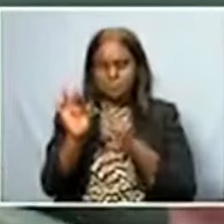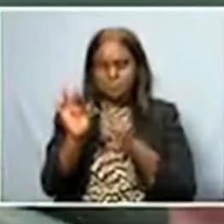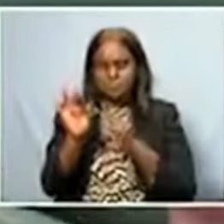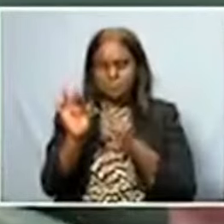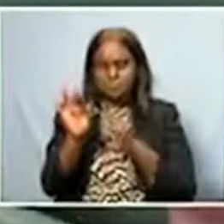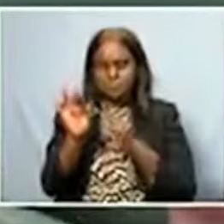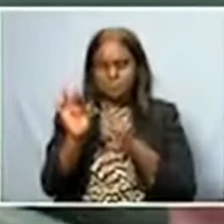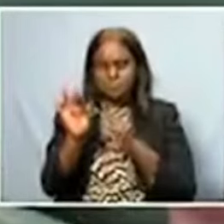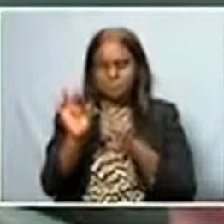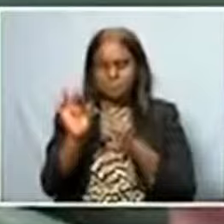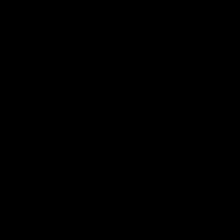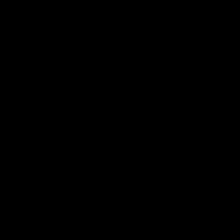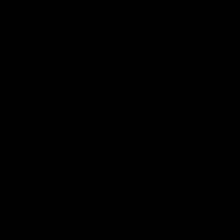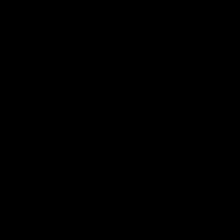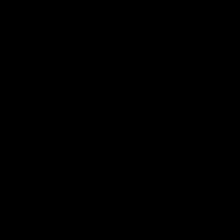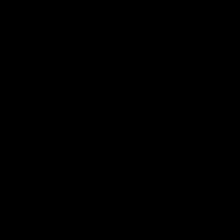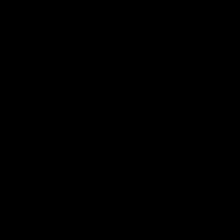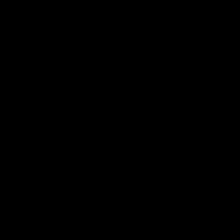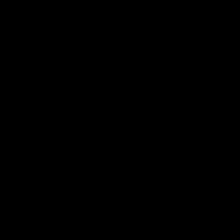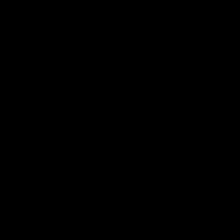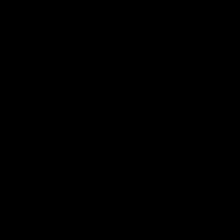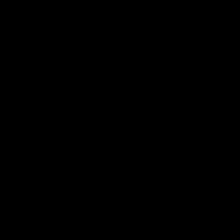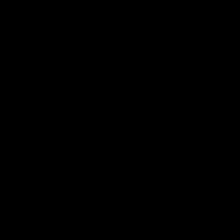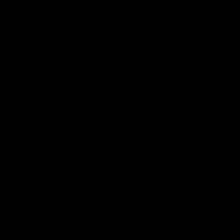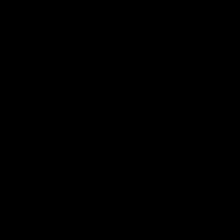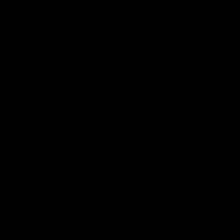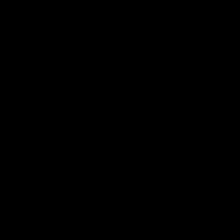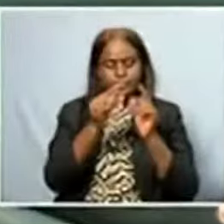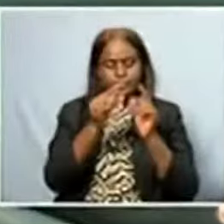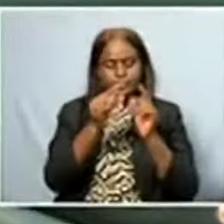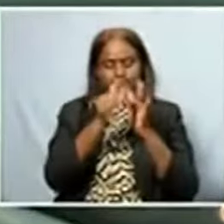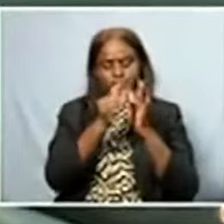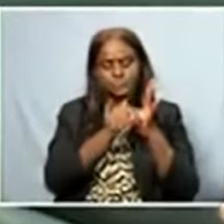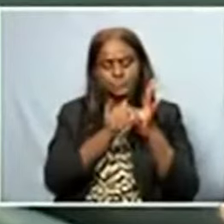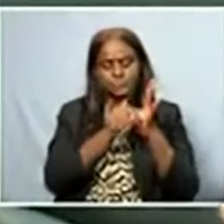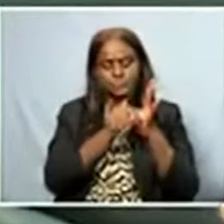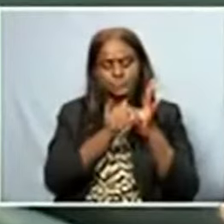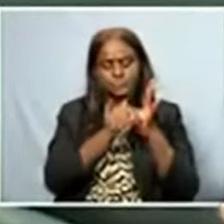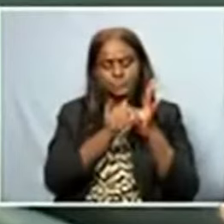request of the Auditor General in line outlined in